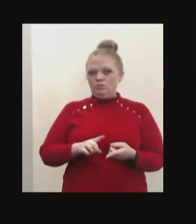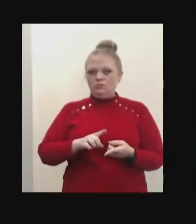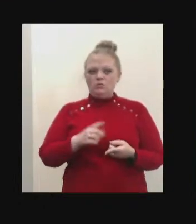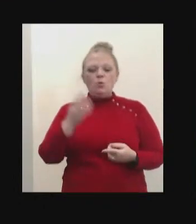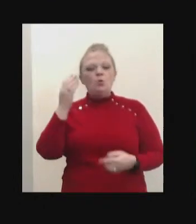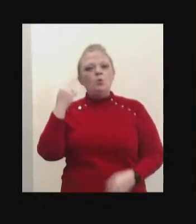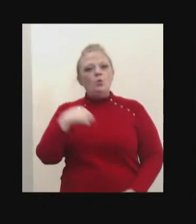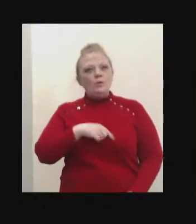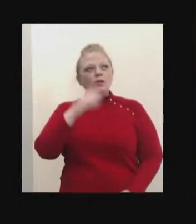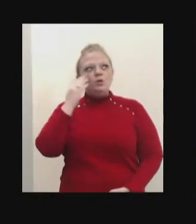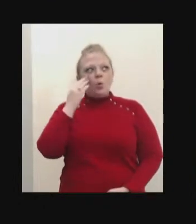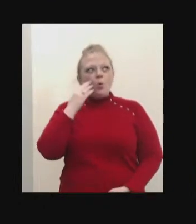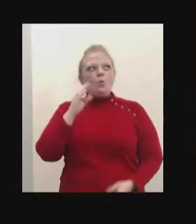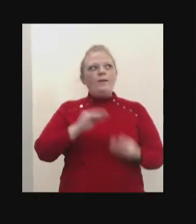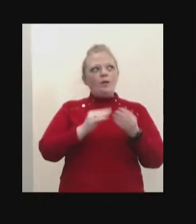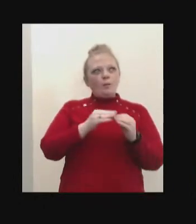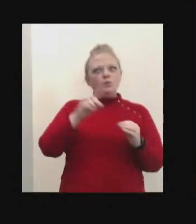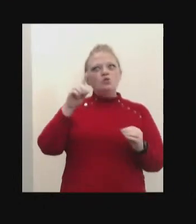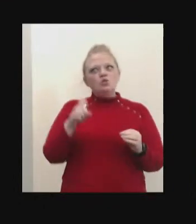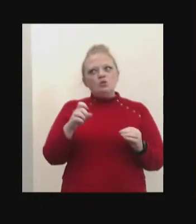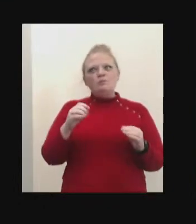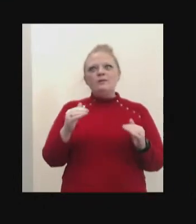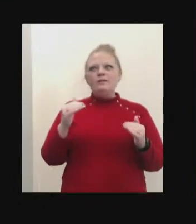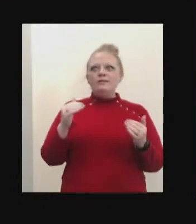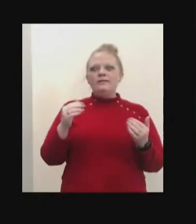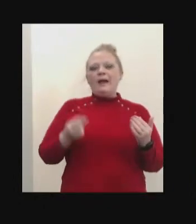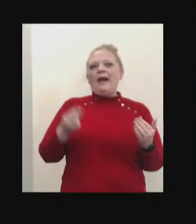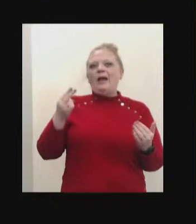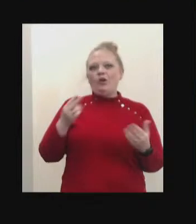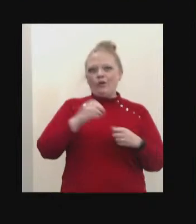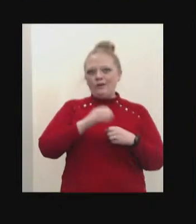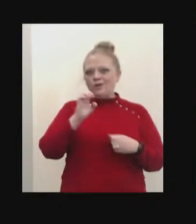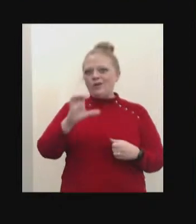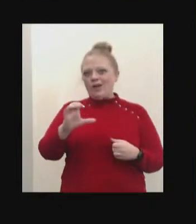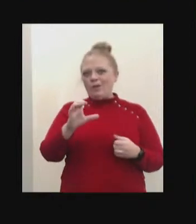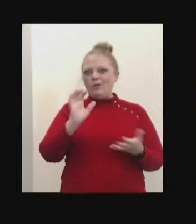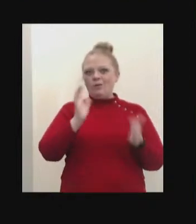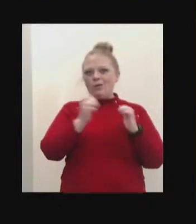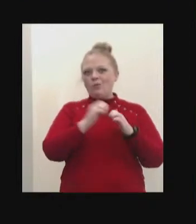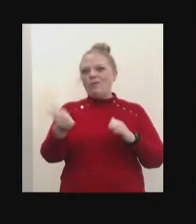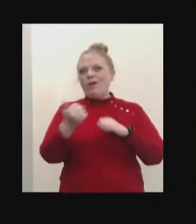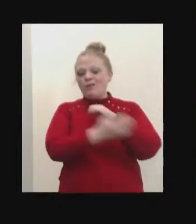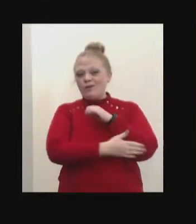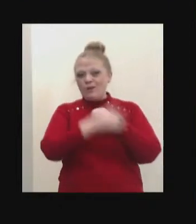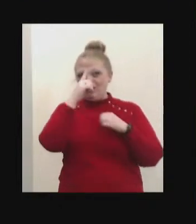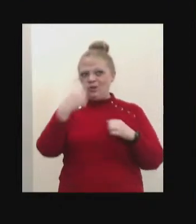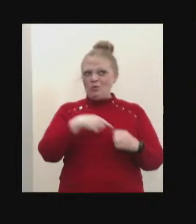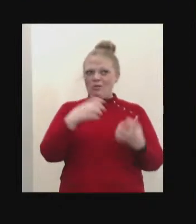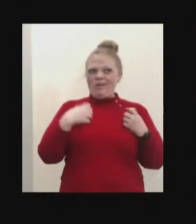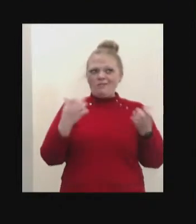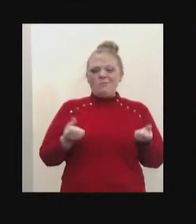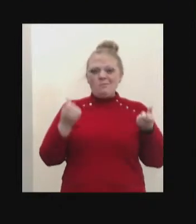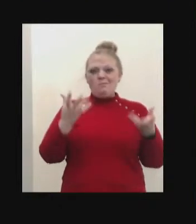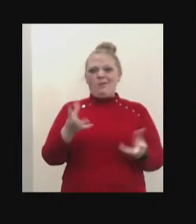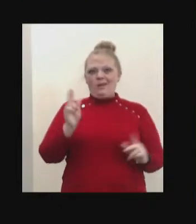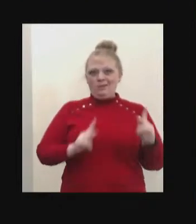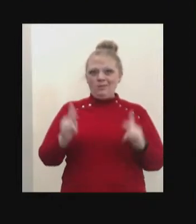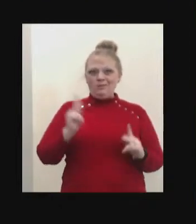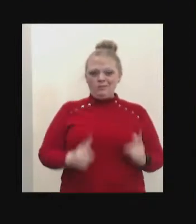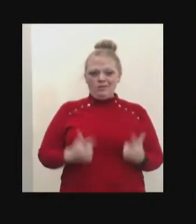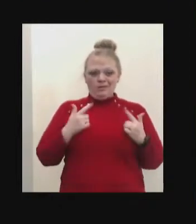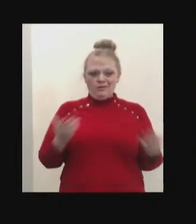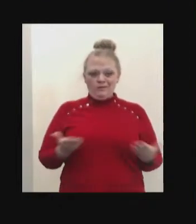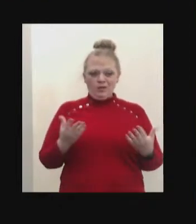higher in Erie County than in any other county, due to the fact that we have many more people living in a tighter area, a much more